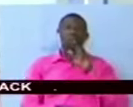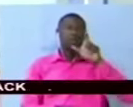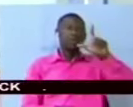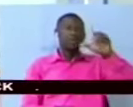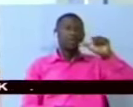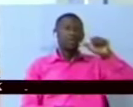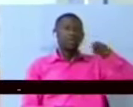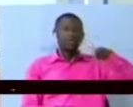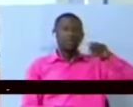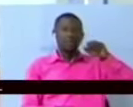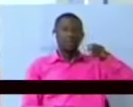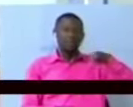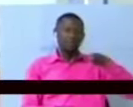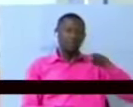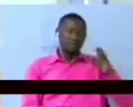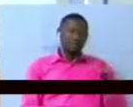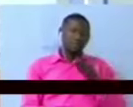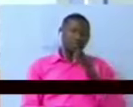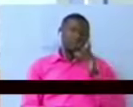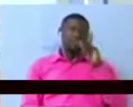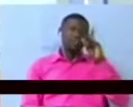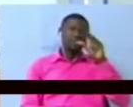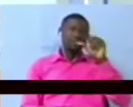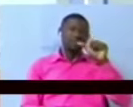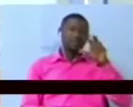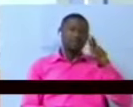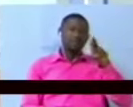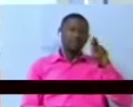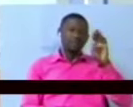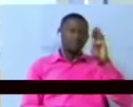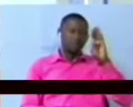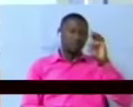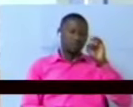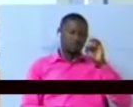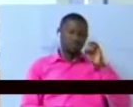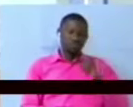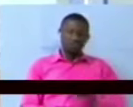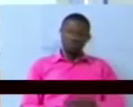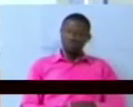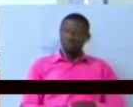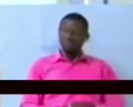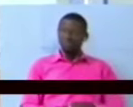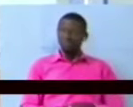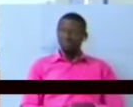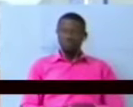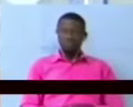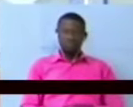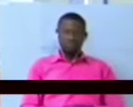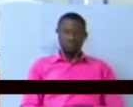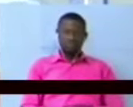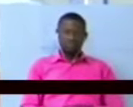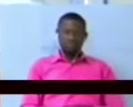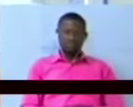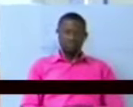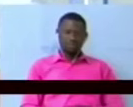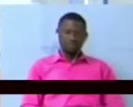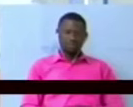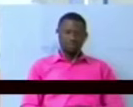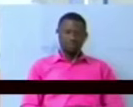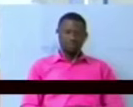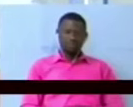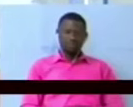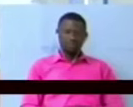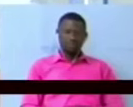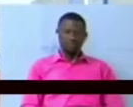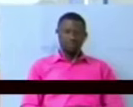lamin dabo won nga leral ne ngan sumana wax na la ne gañu bobu ñuko gañ ci awram bi ci kanamam gi